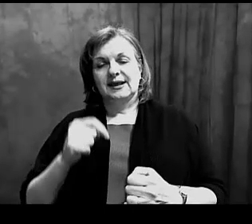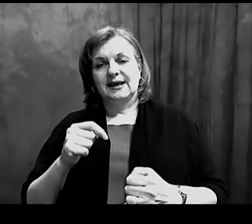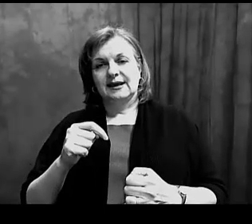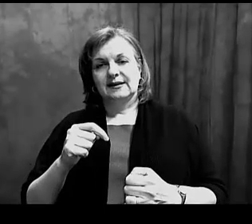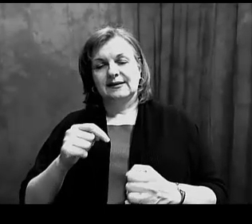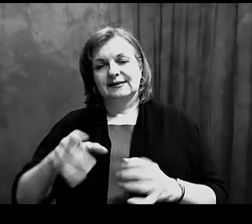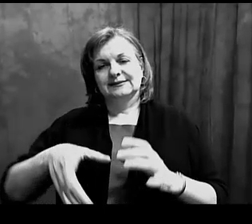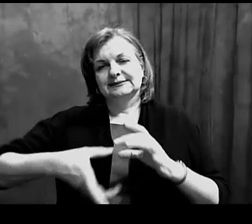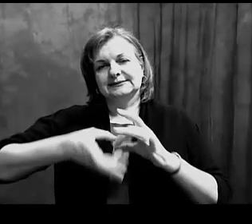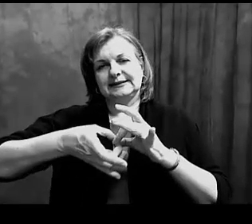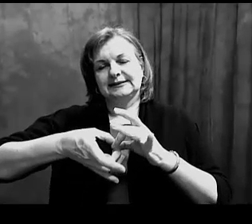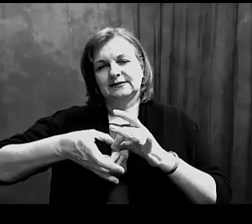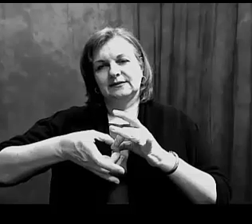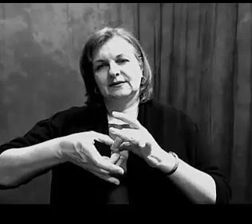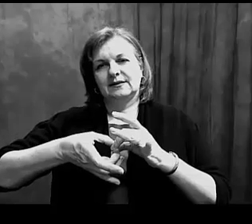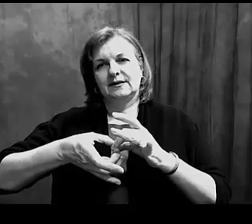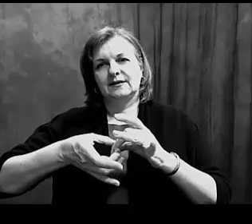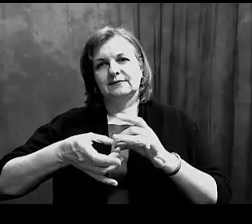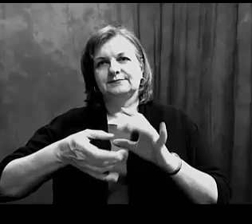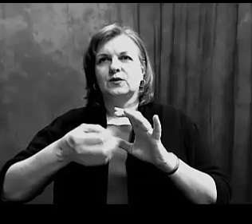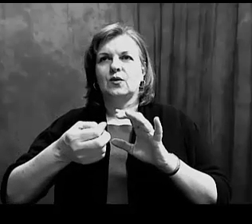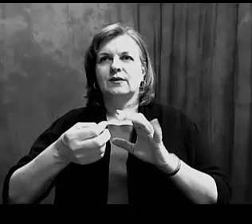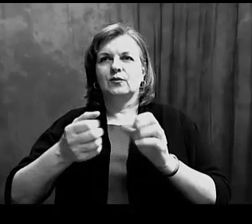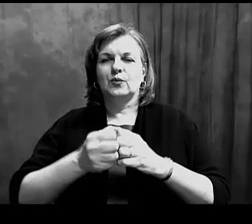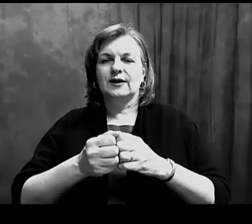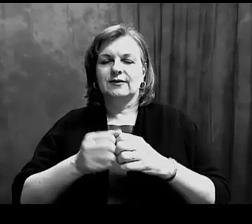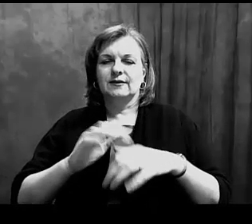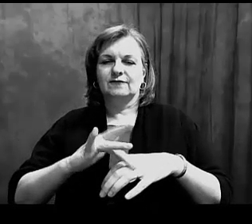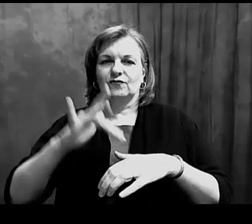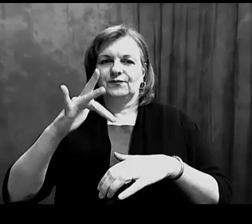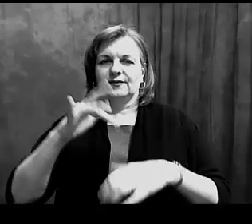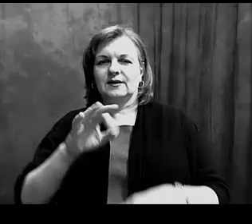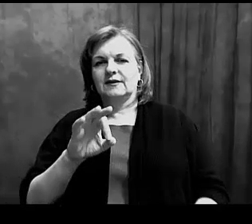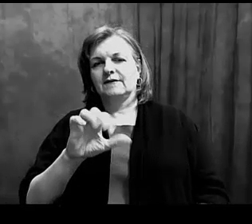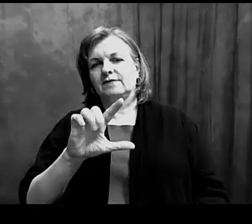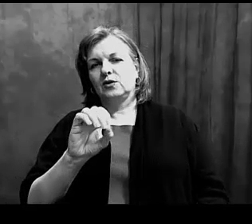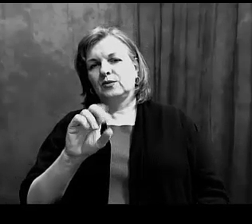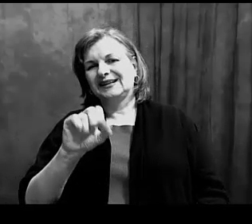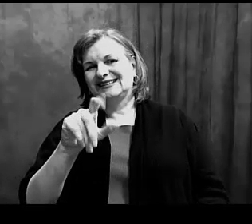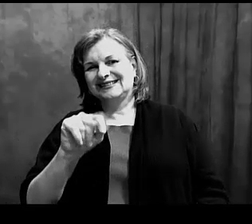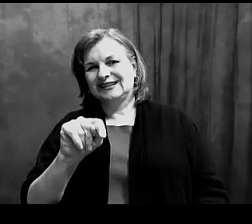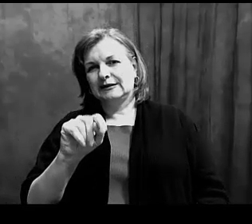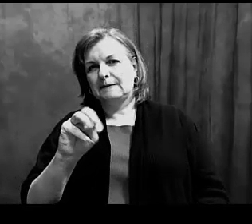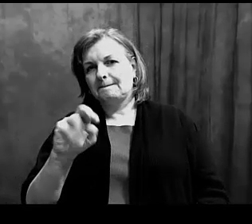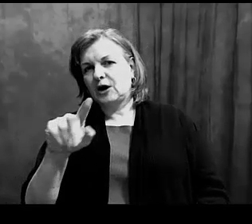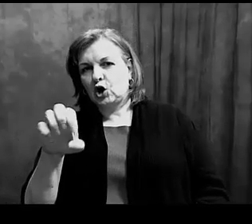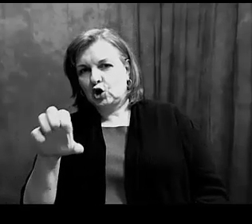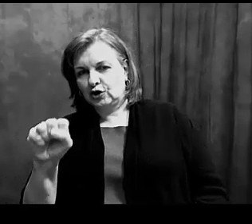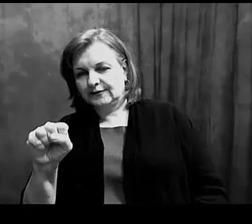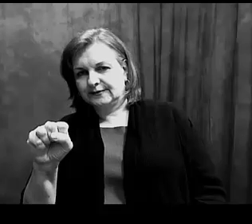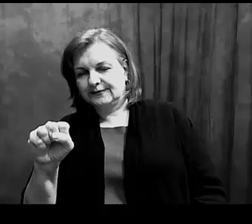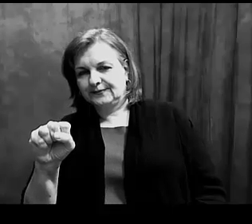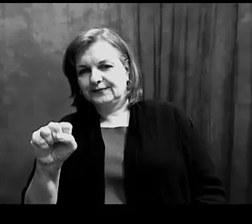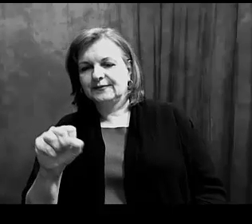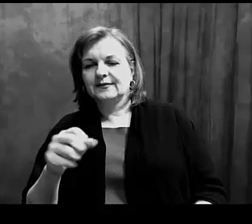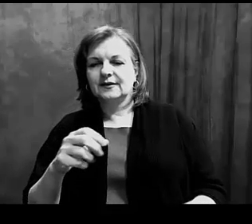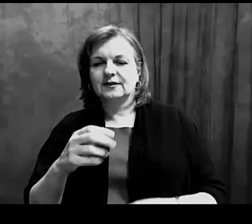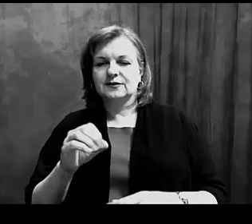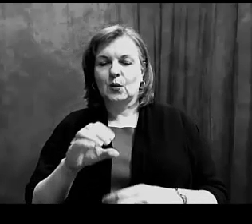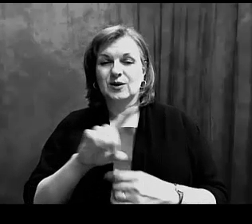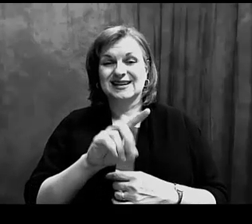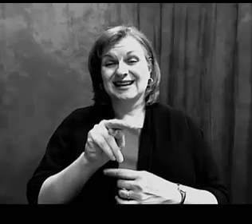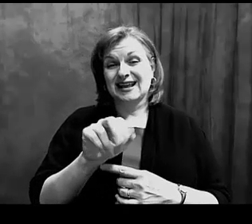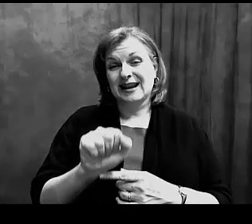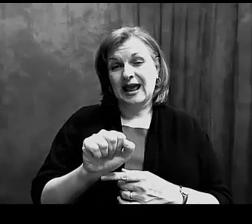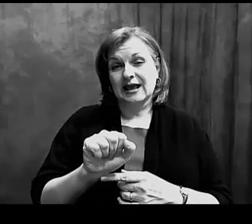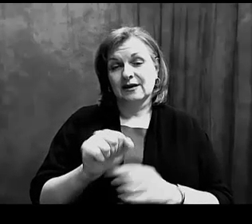colorless image I showed you before, we now go in and actually fluorescently tag things or label them with